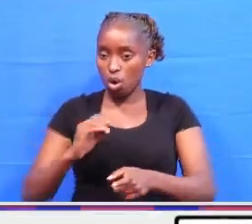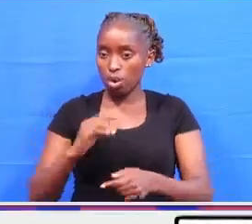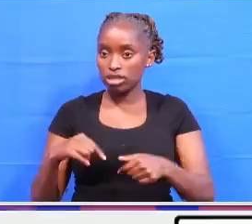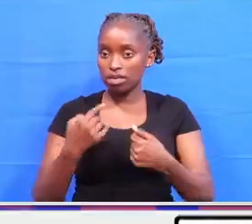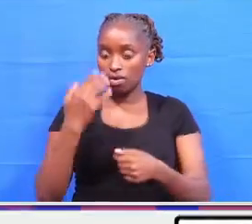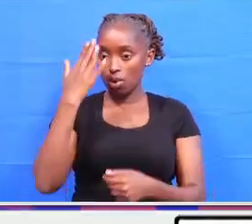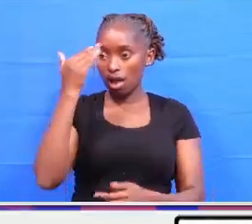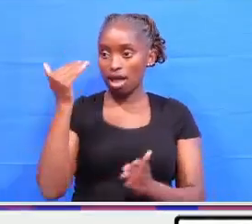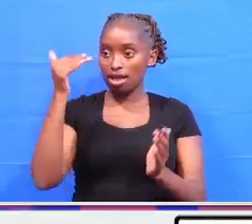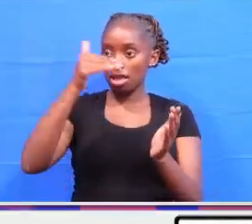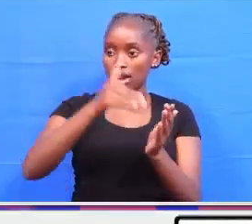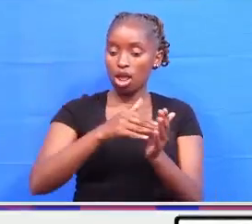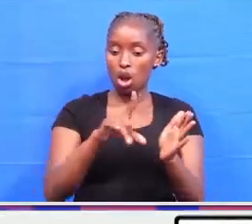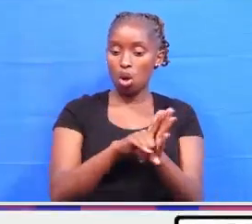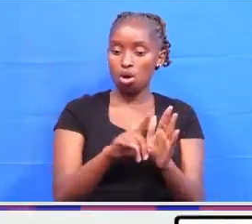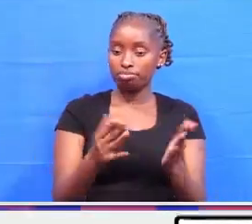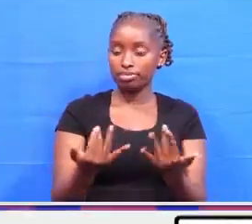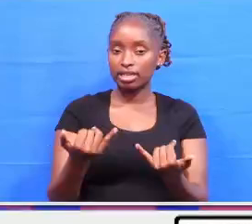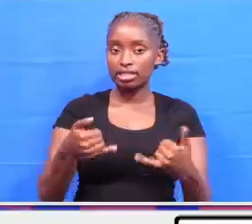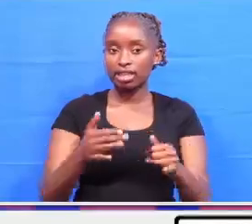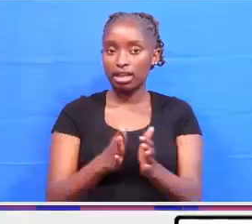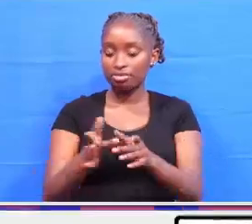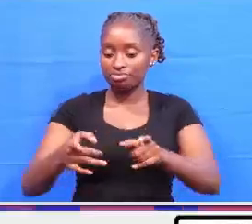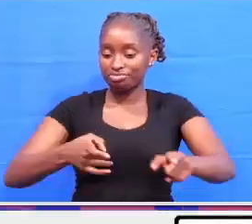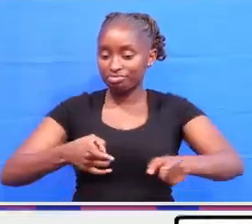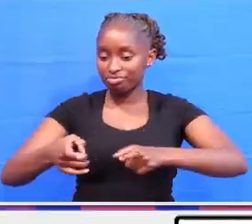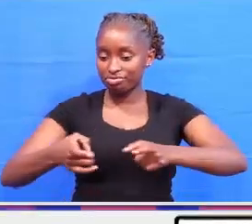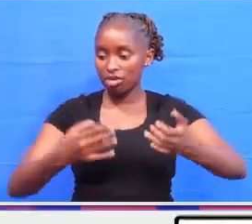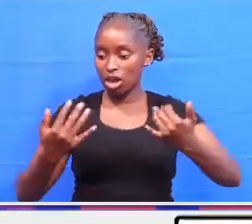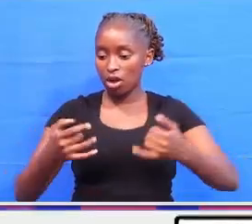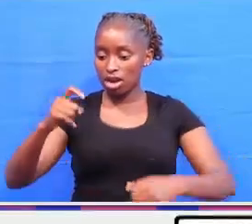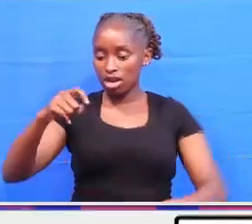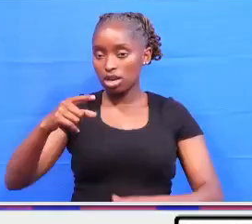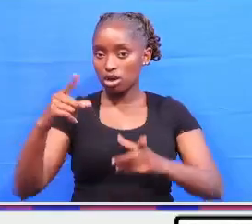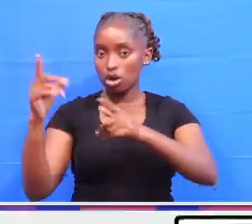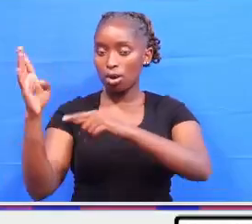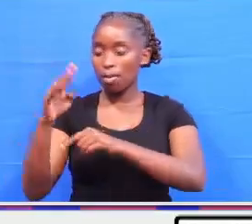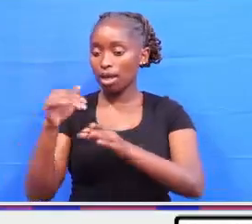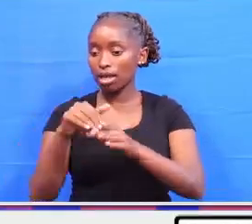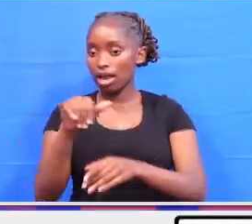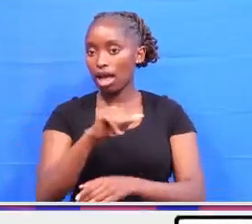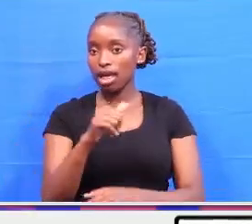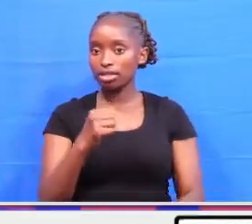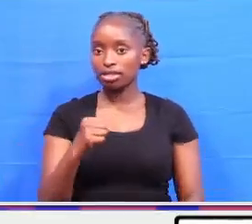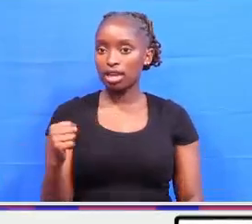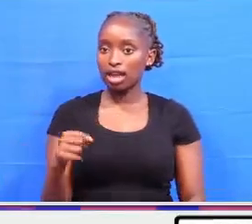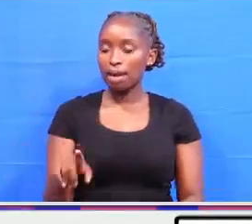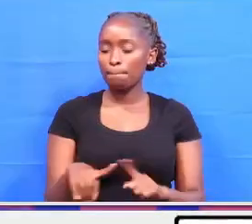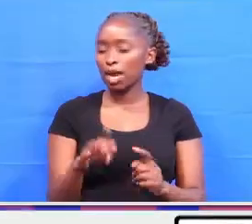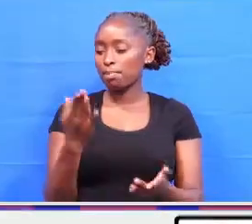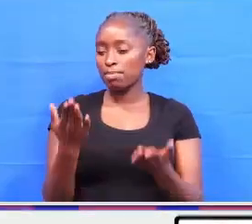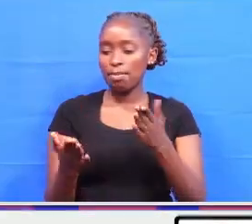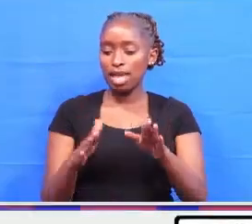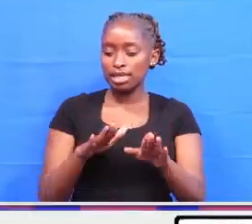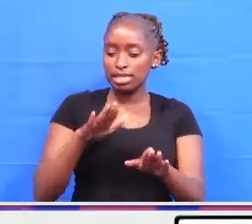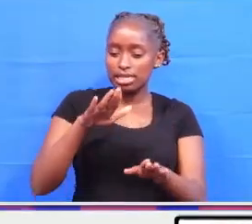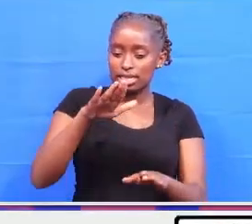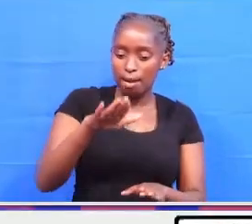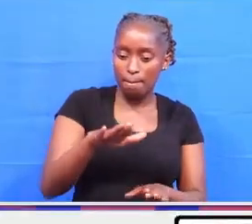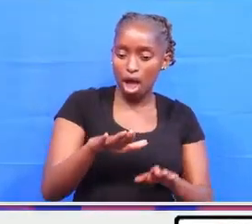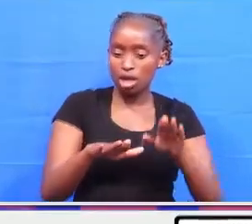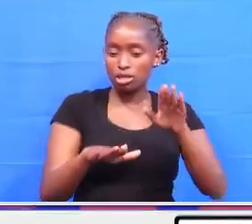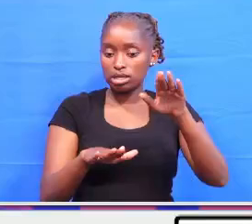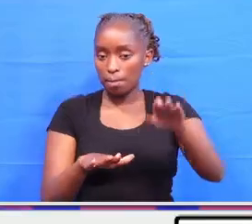law is to regulate, mm-hmm, so we also have to go towards the way of the law, right, but maybe step by step.